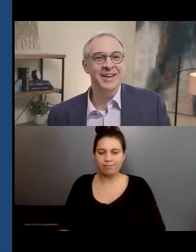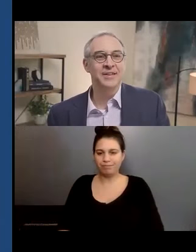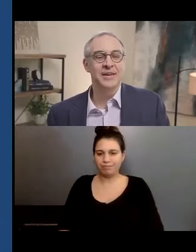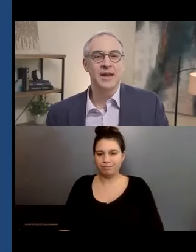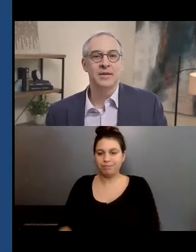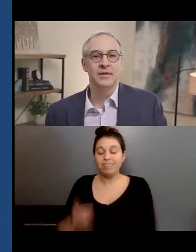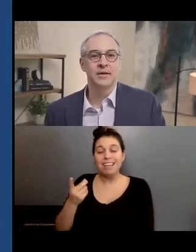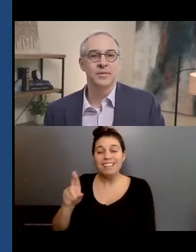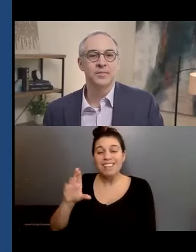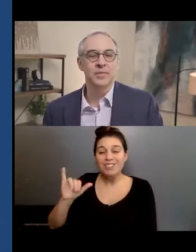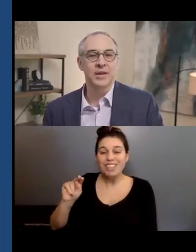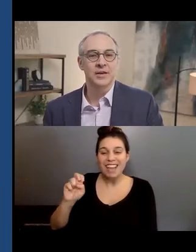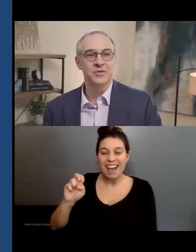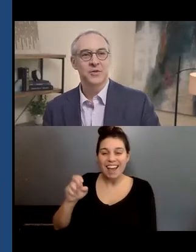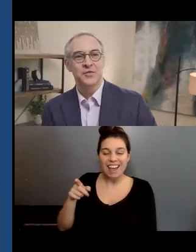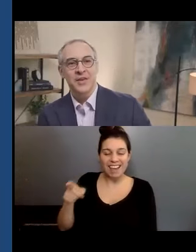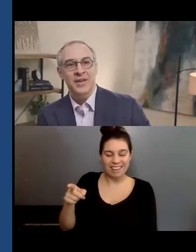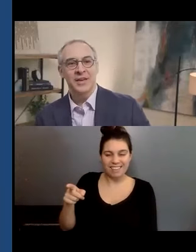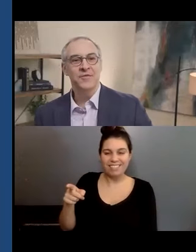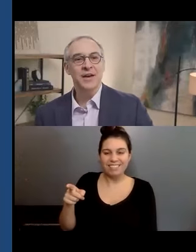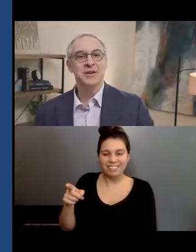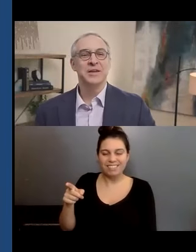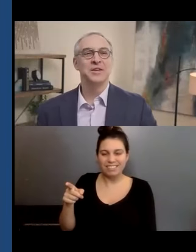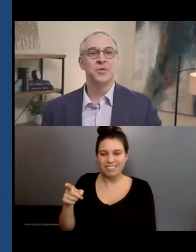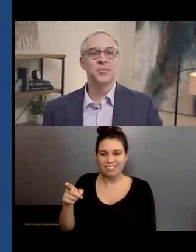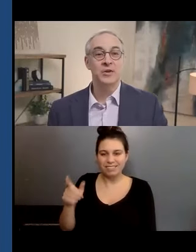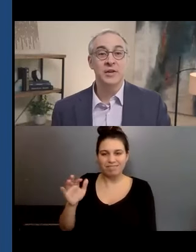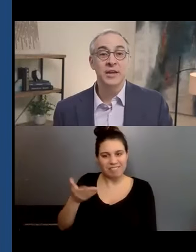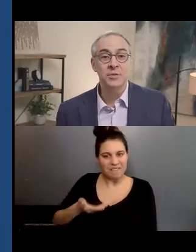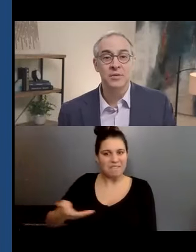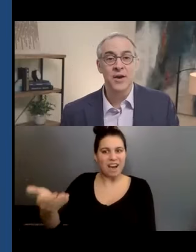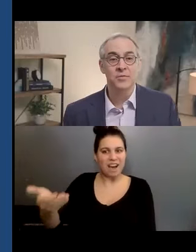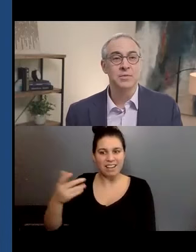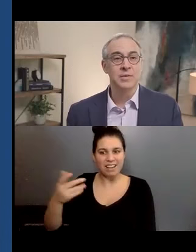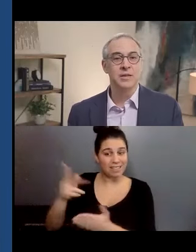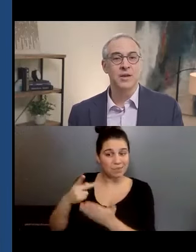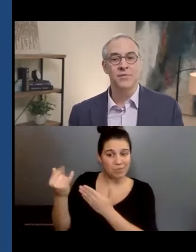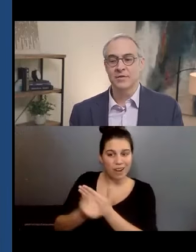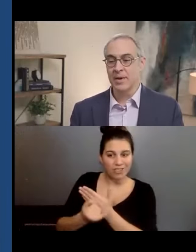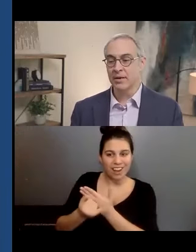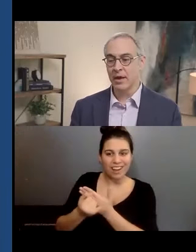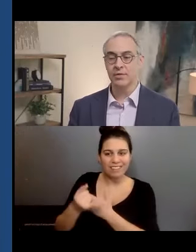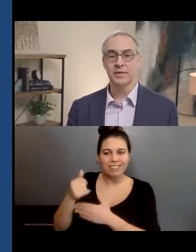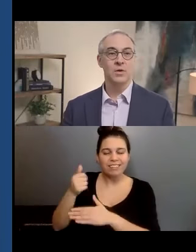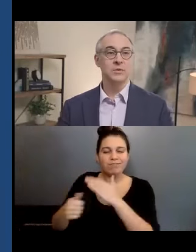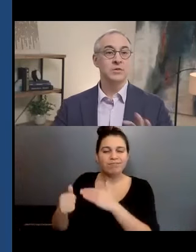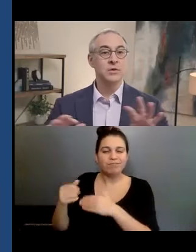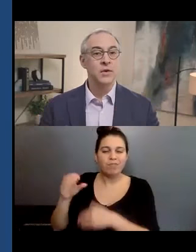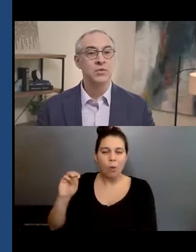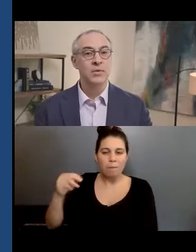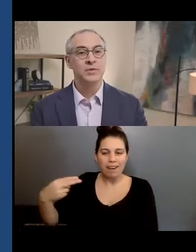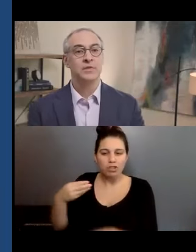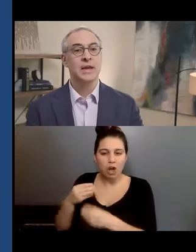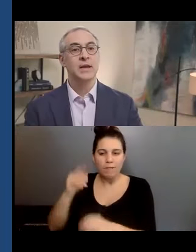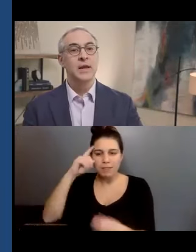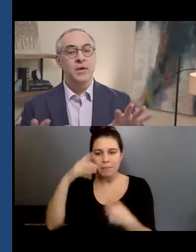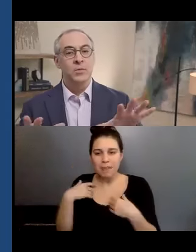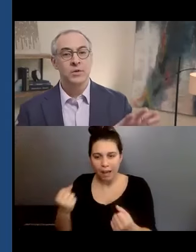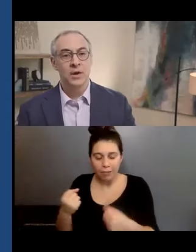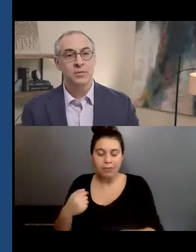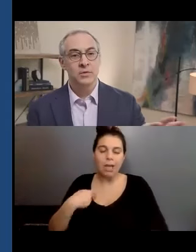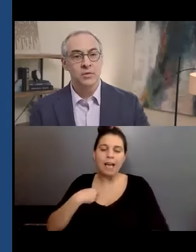Kane had sort of invited me into a project he was involved with in the Office of Mental Health. And so I was traveling throughout the